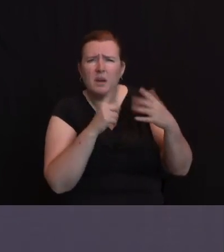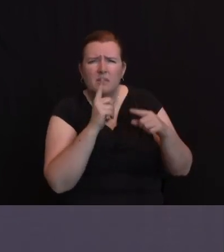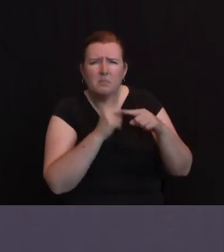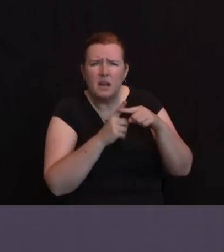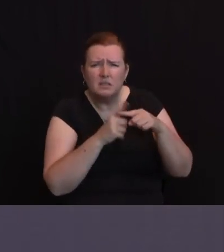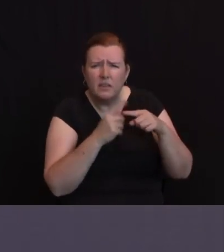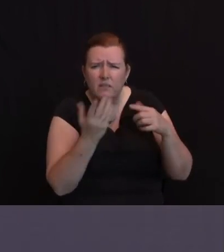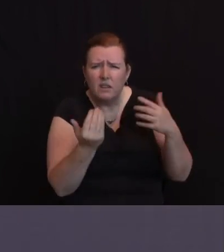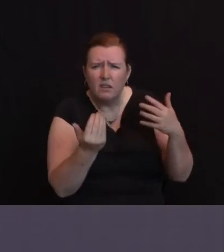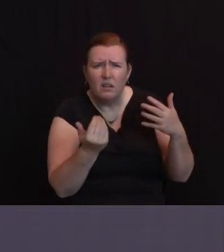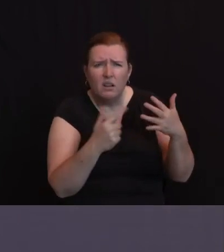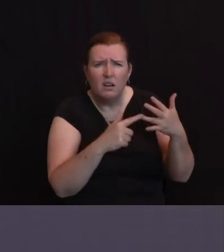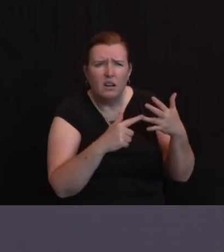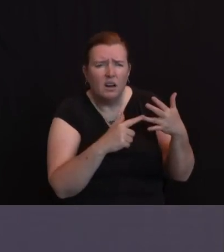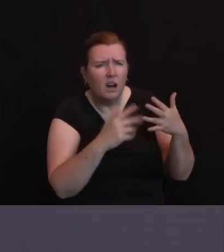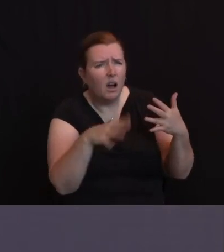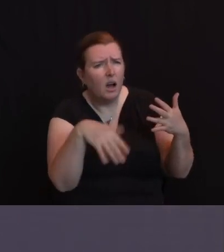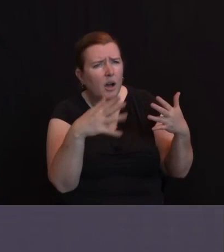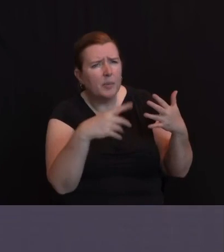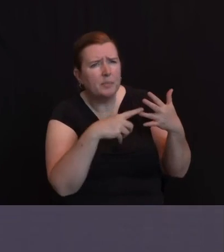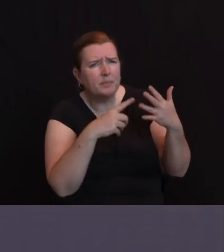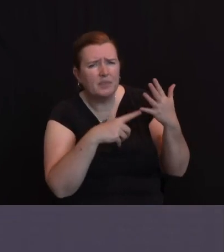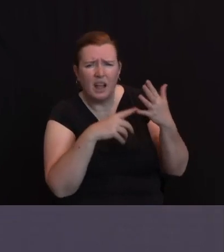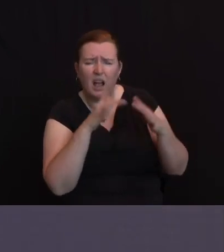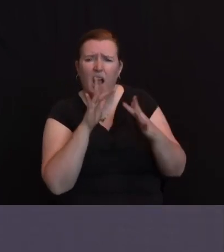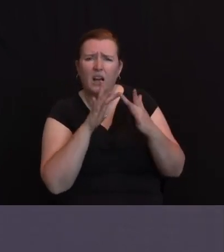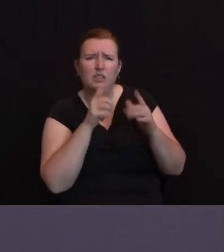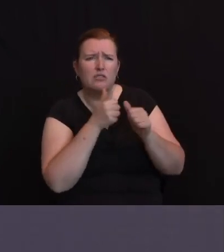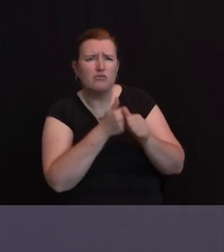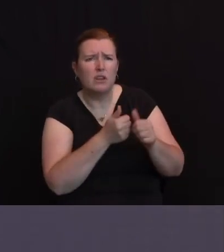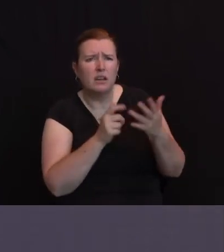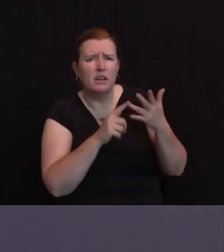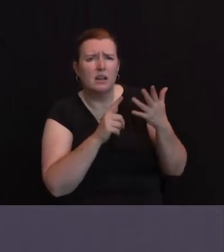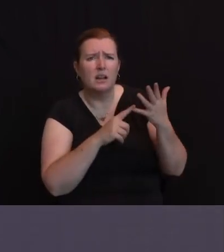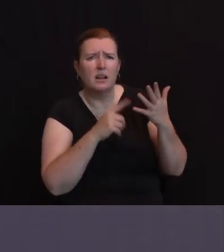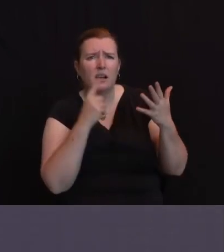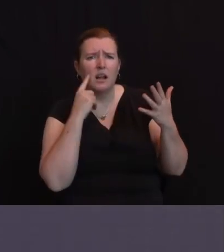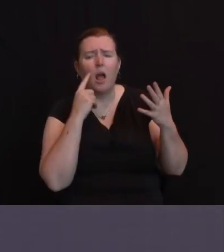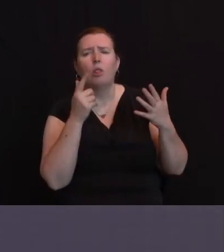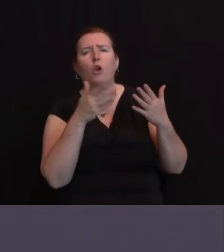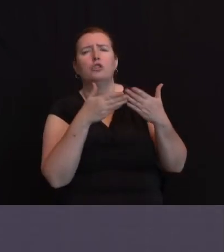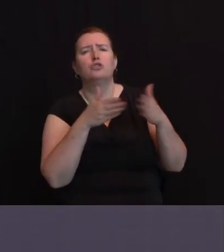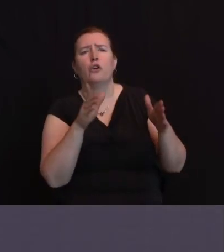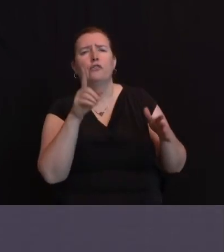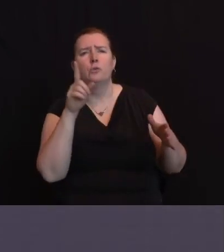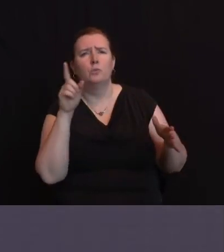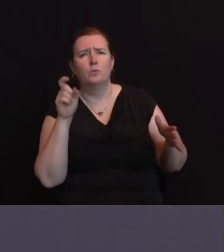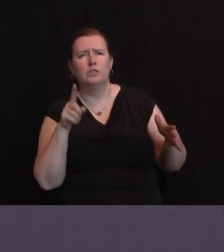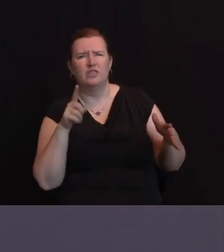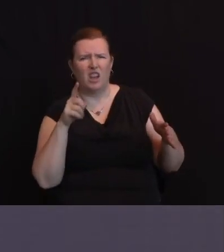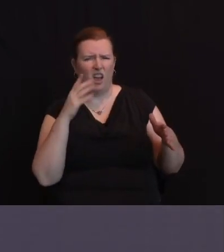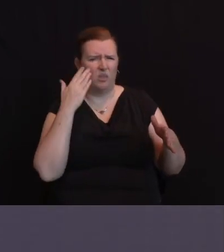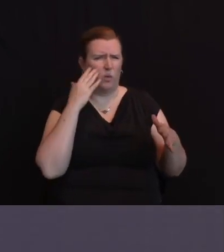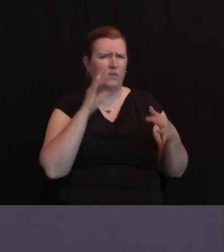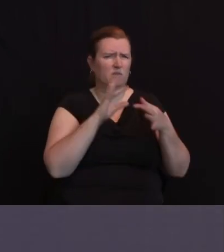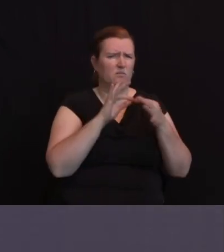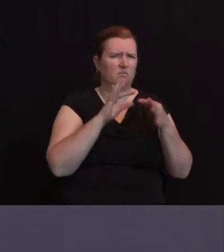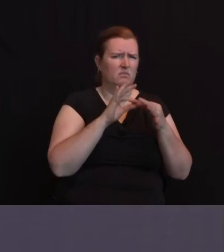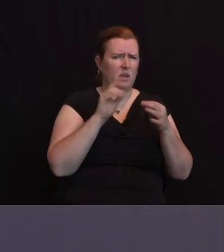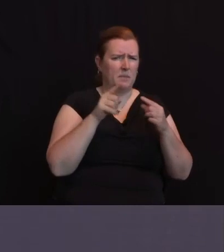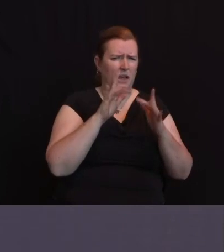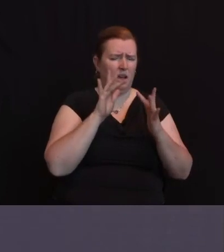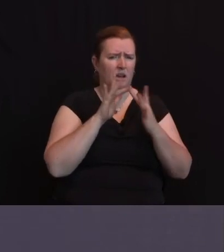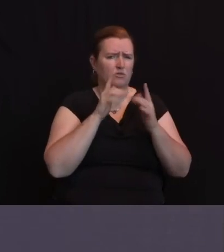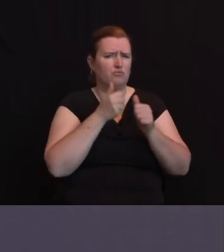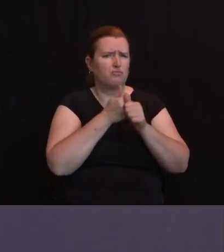And secondly, on contact tracing, I think the general question is, I'm not sure I said it's specific to contact tracing, but the general comment